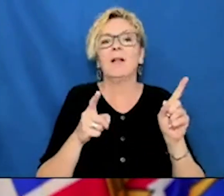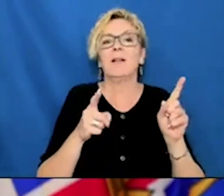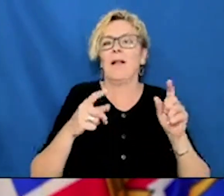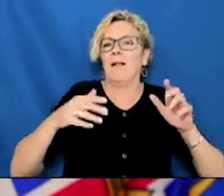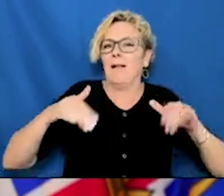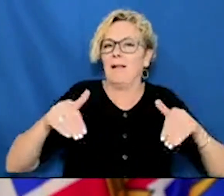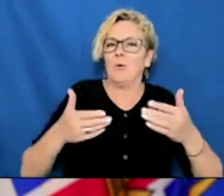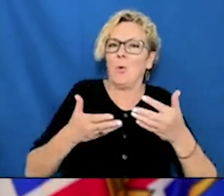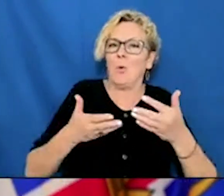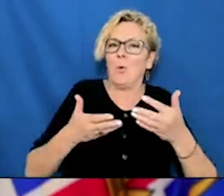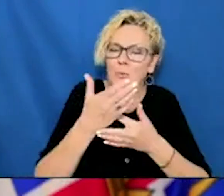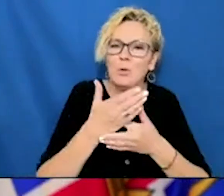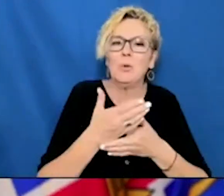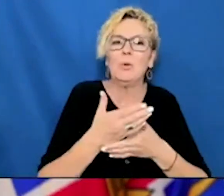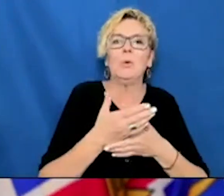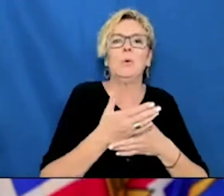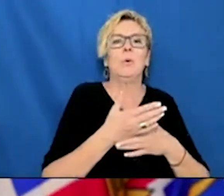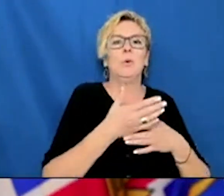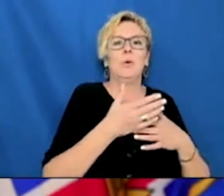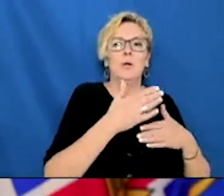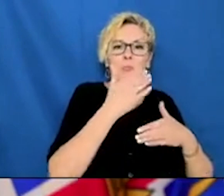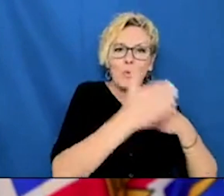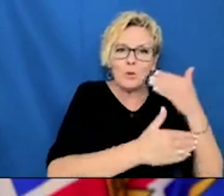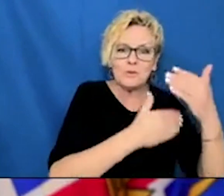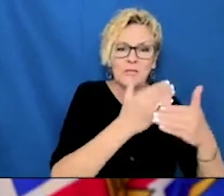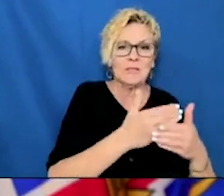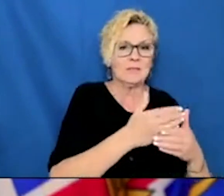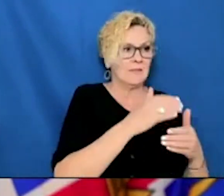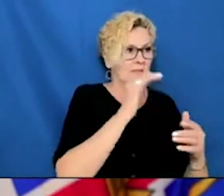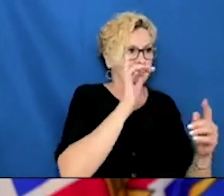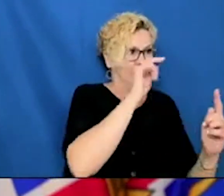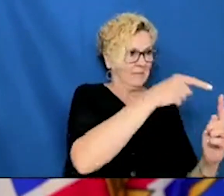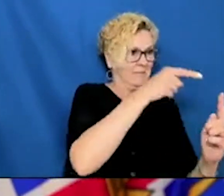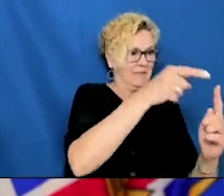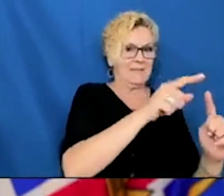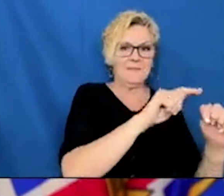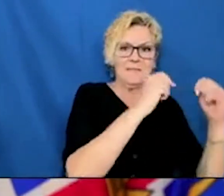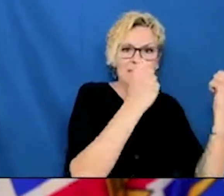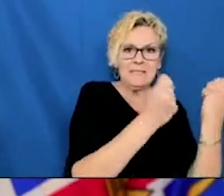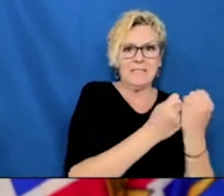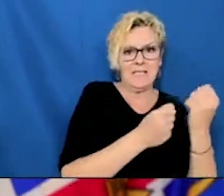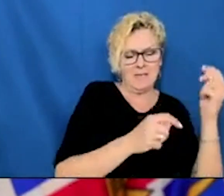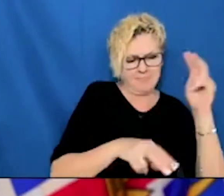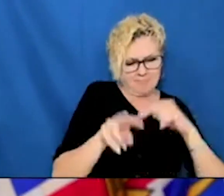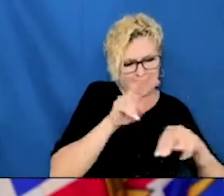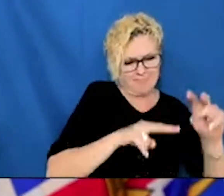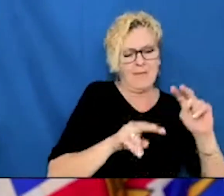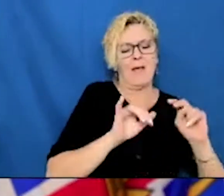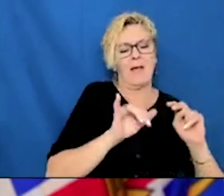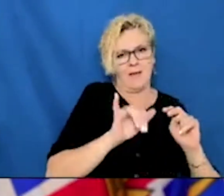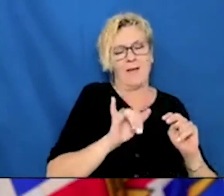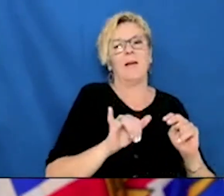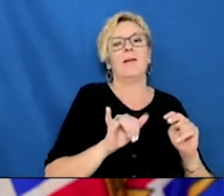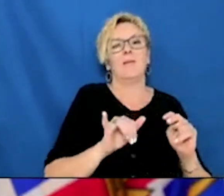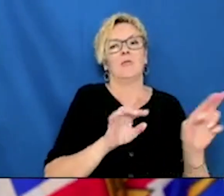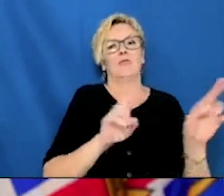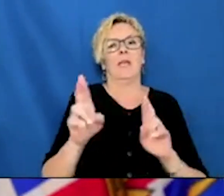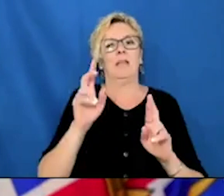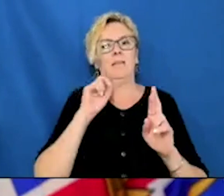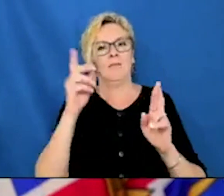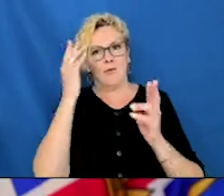maps with the heat maps now that include, for most areas, community health service areas. As we've had more cases in the